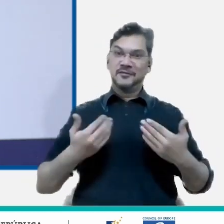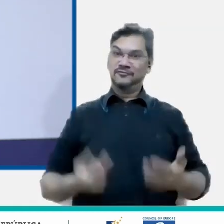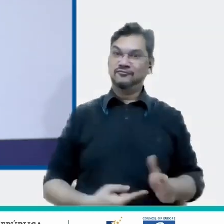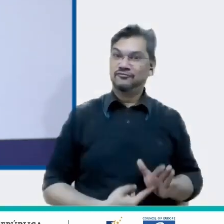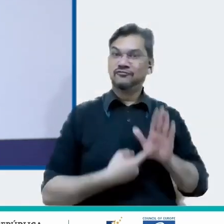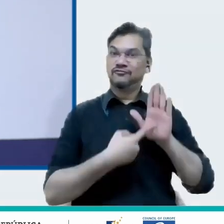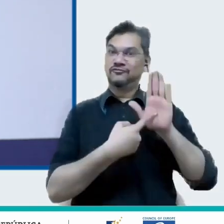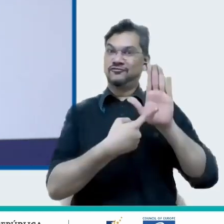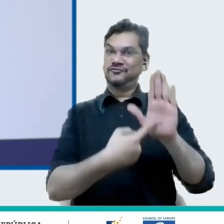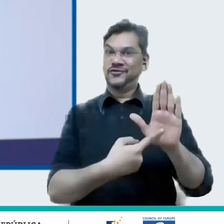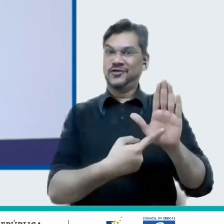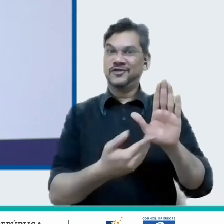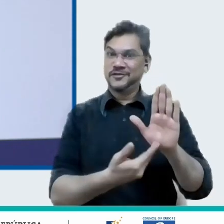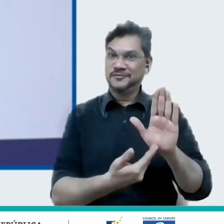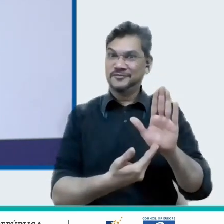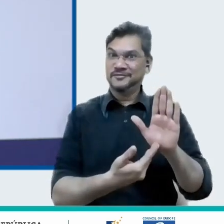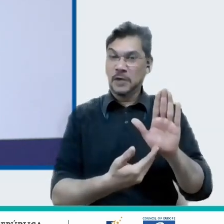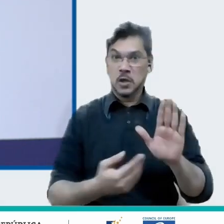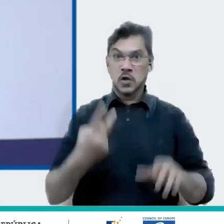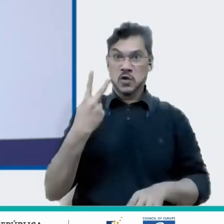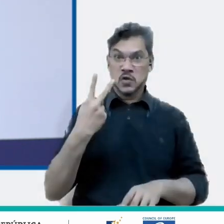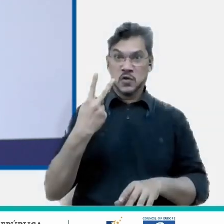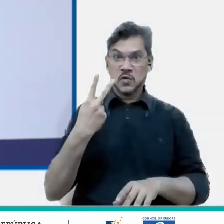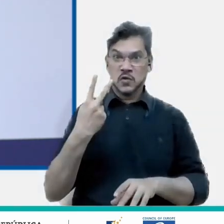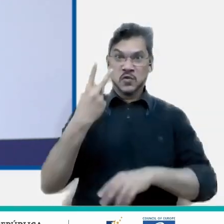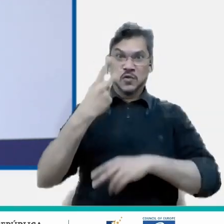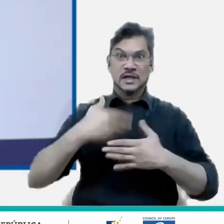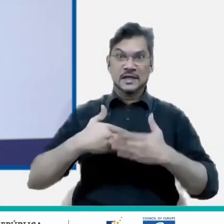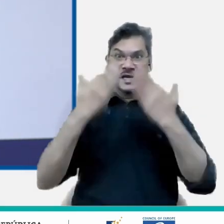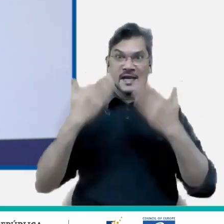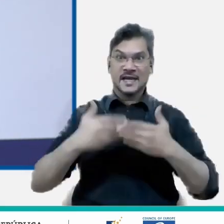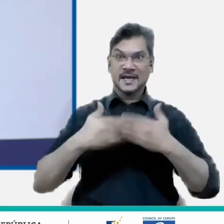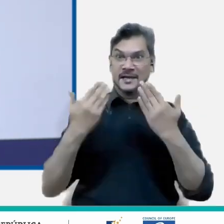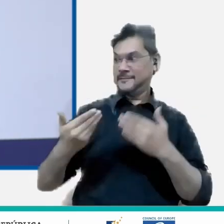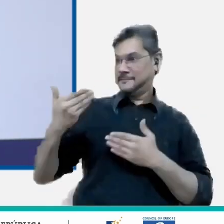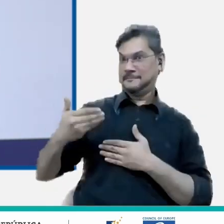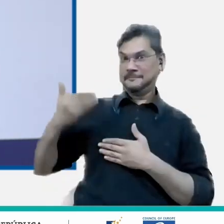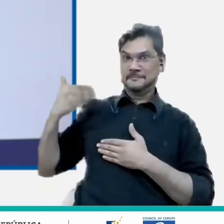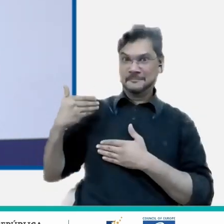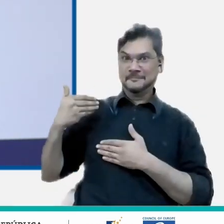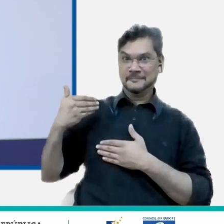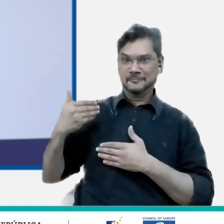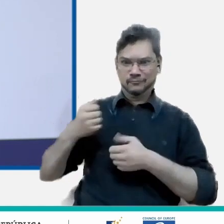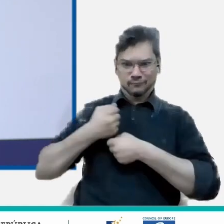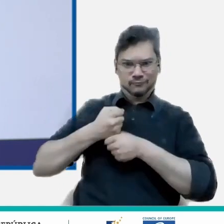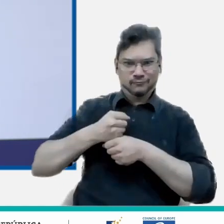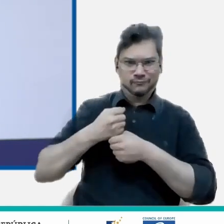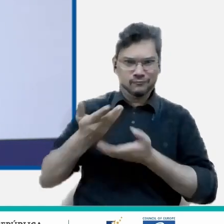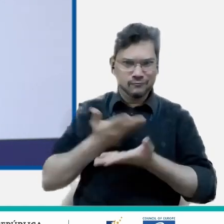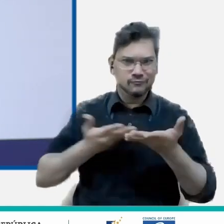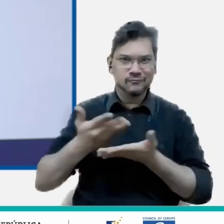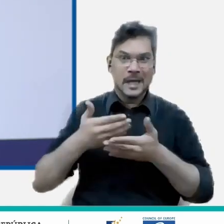already 2 days and which will be guiding us during a whole decade. The Roadmap 2021